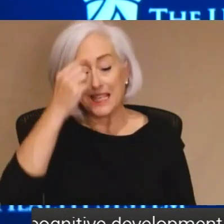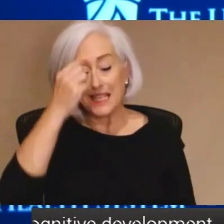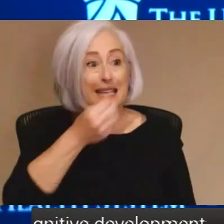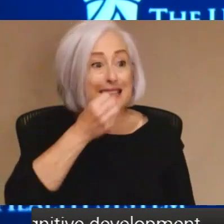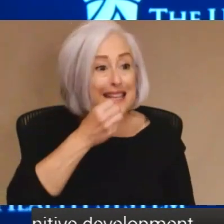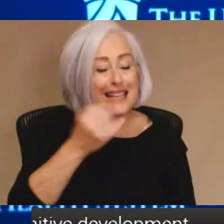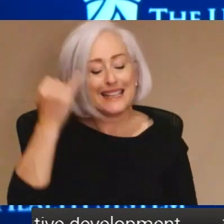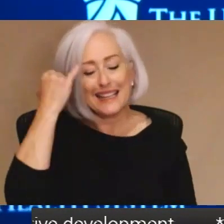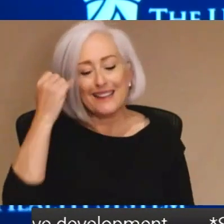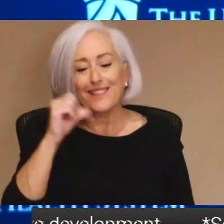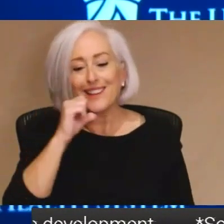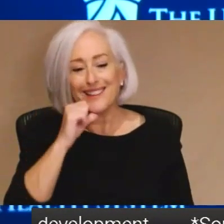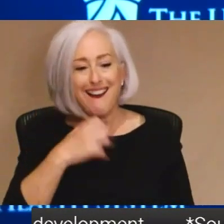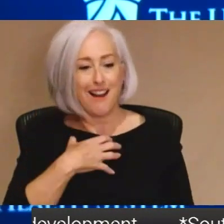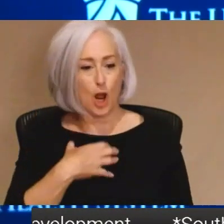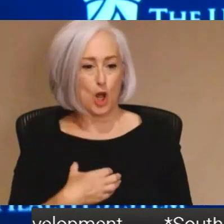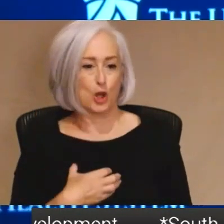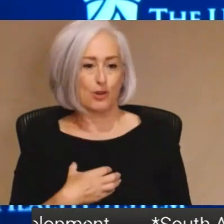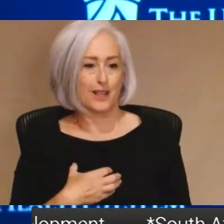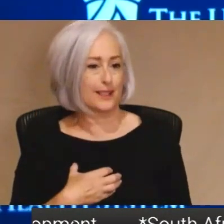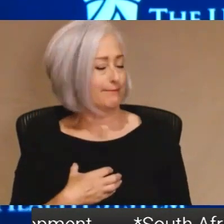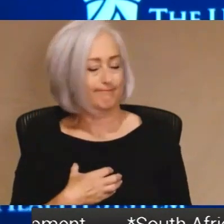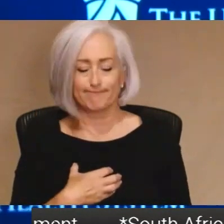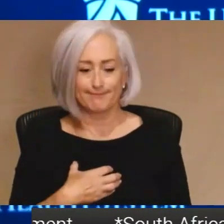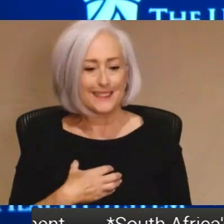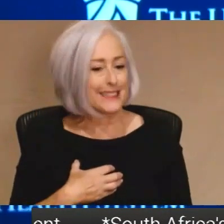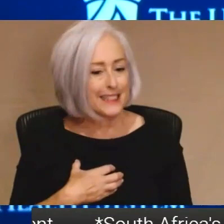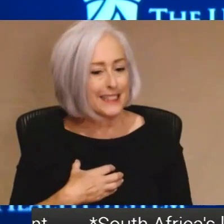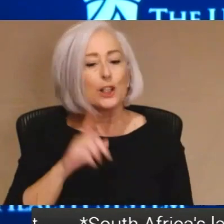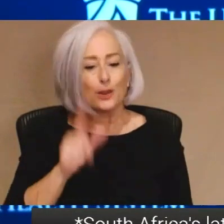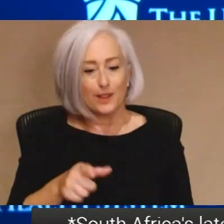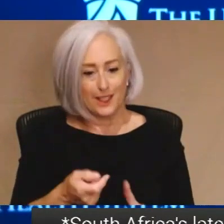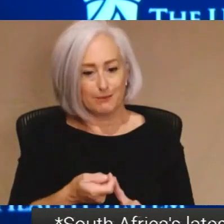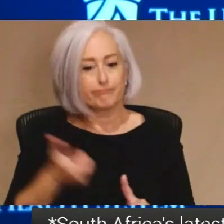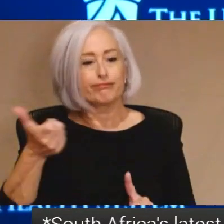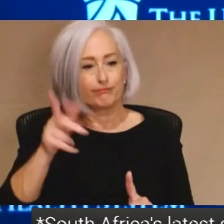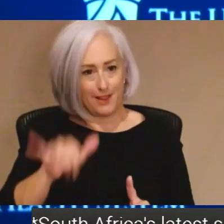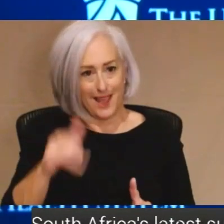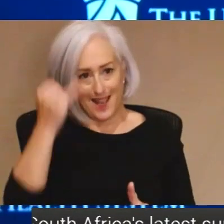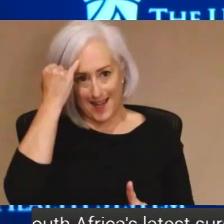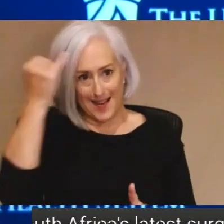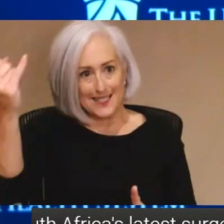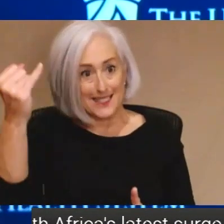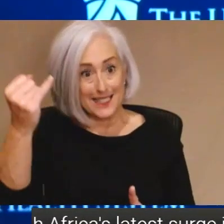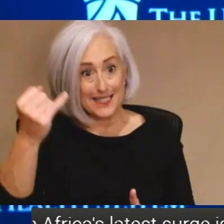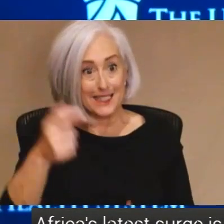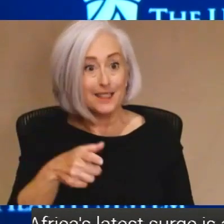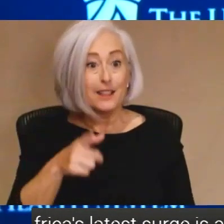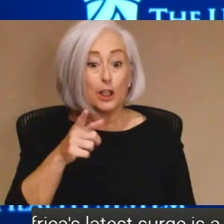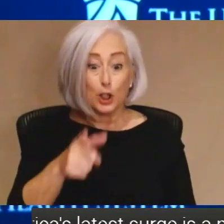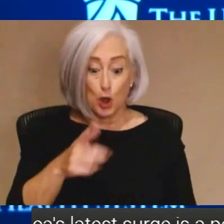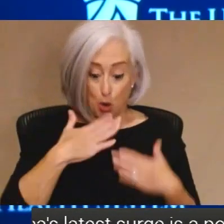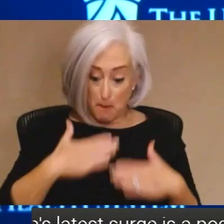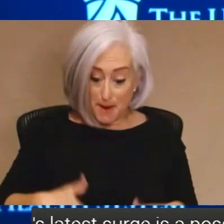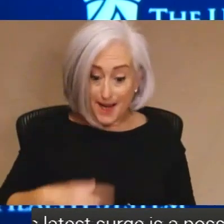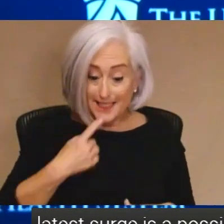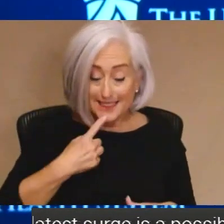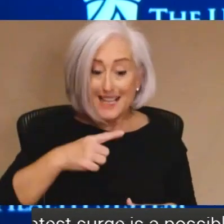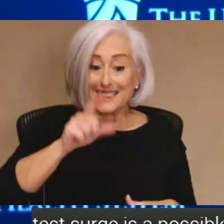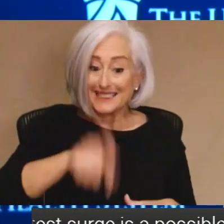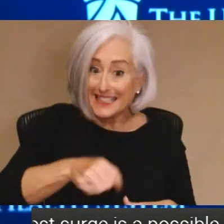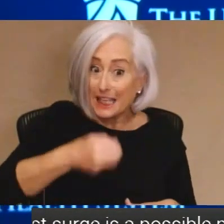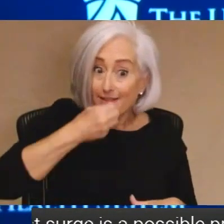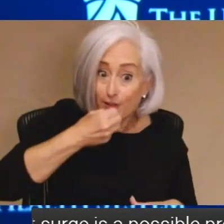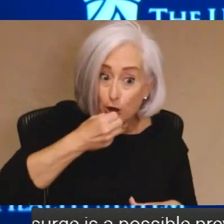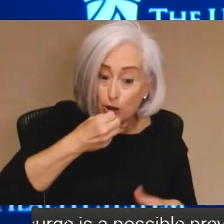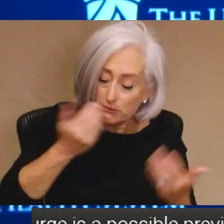That's, it's one of these core things we have to get around is like you eat when you're hungry, when your body is saying it needs calories. And not,